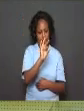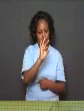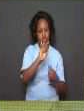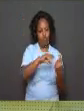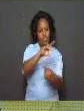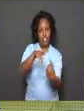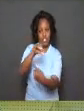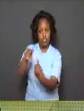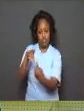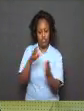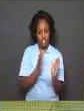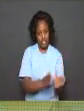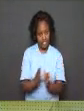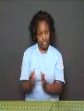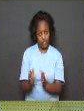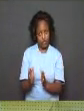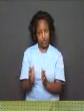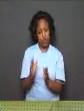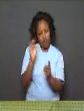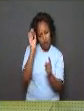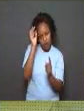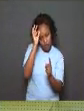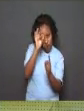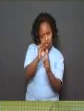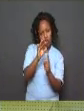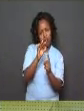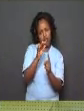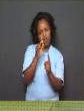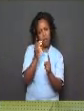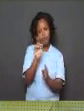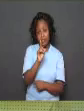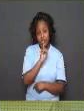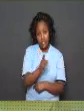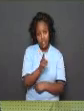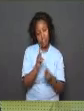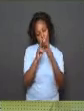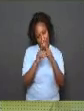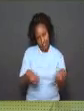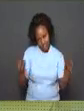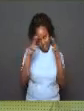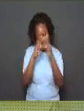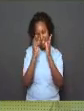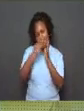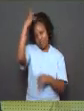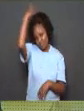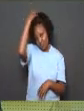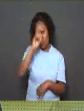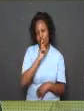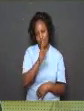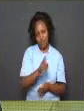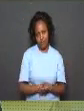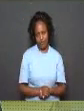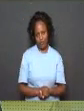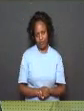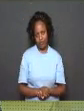the 9 states are designed to meet the goals and objectives of the federal